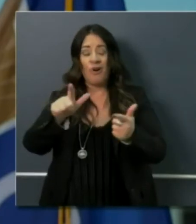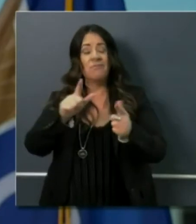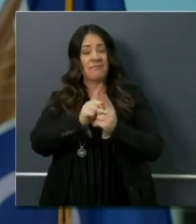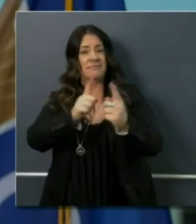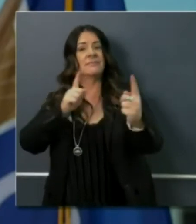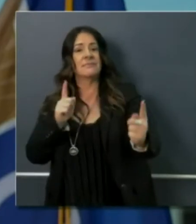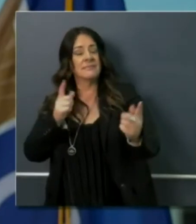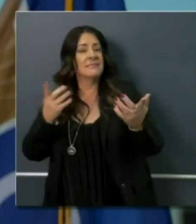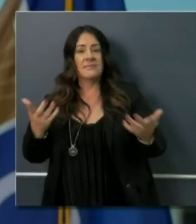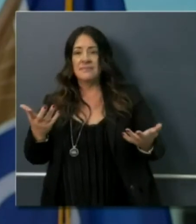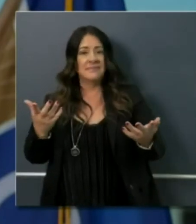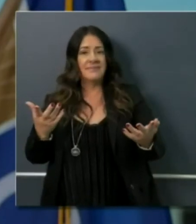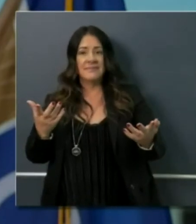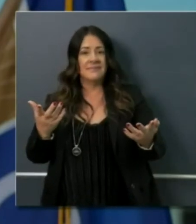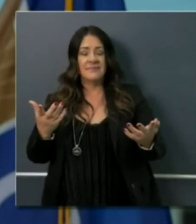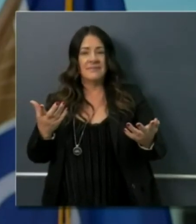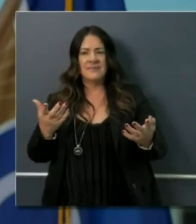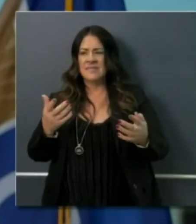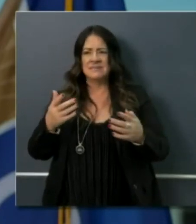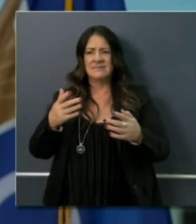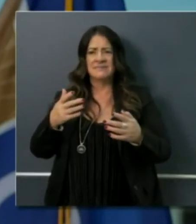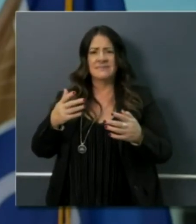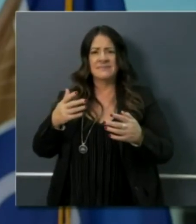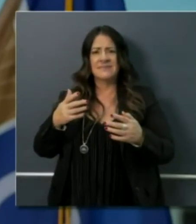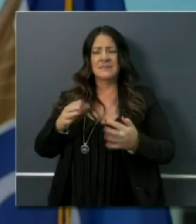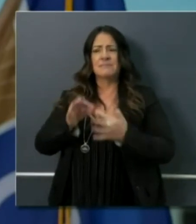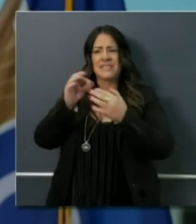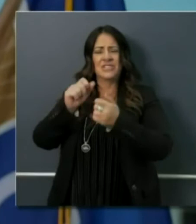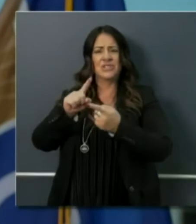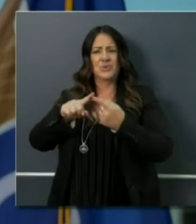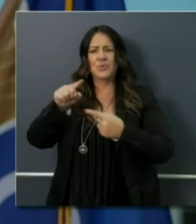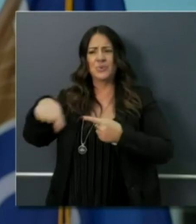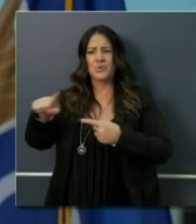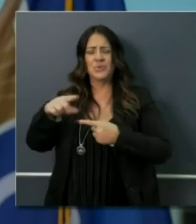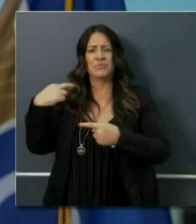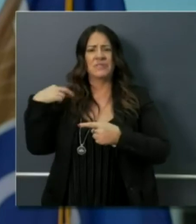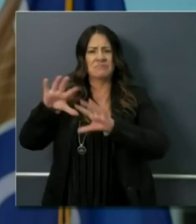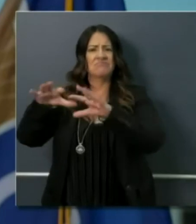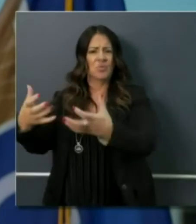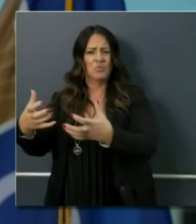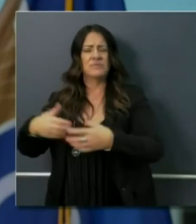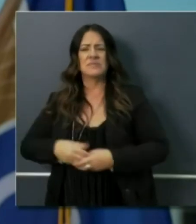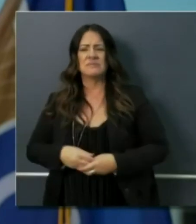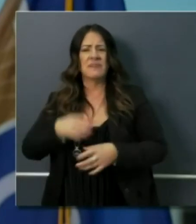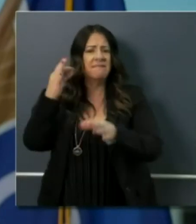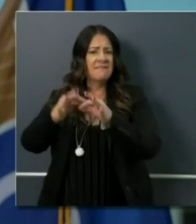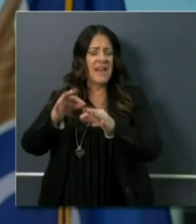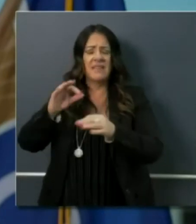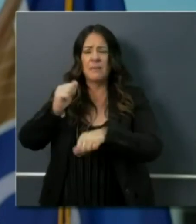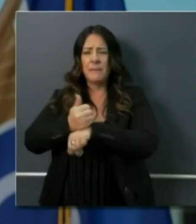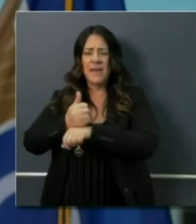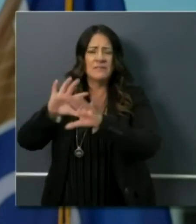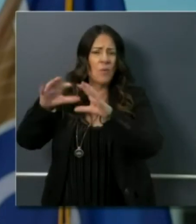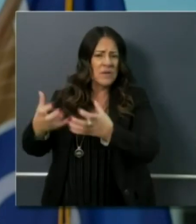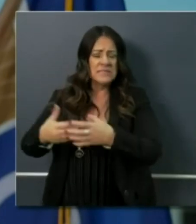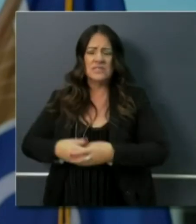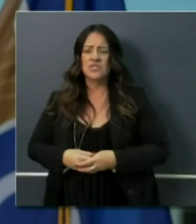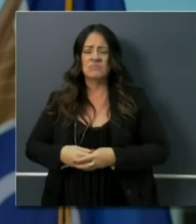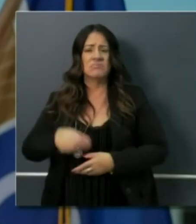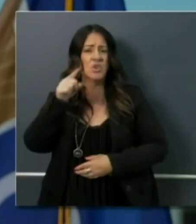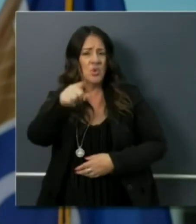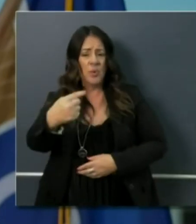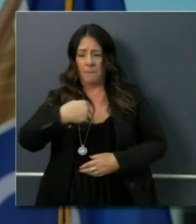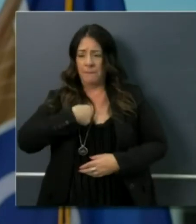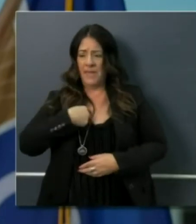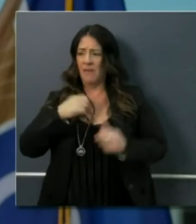spectrum. It applies to faith communities. It applies to you, me, everybody. So as I said the other